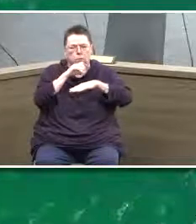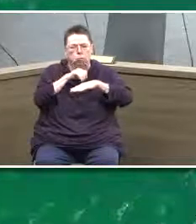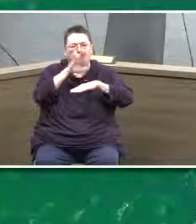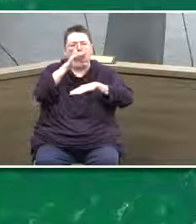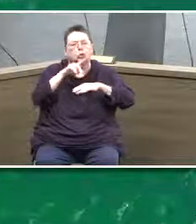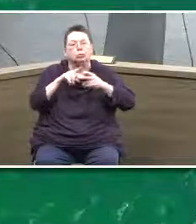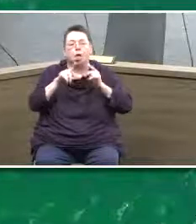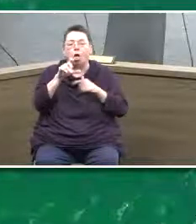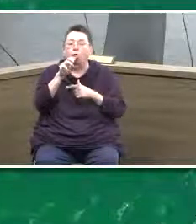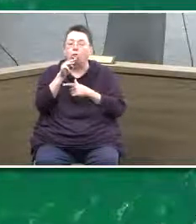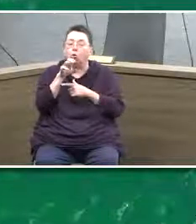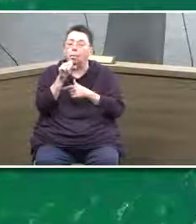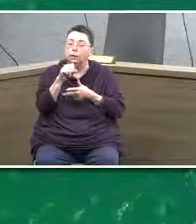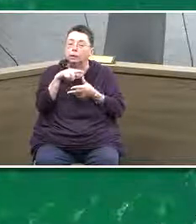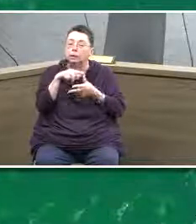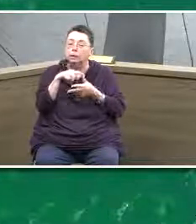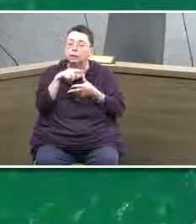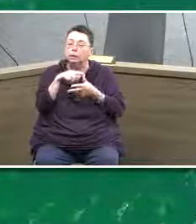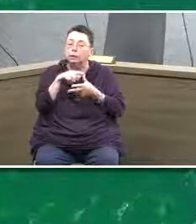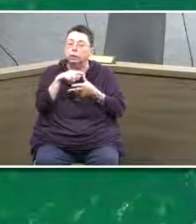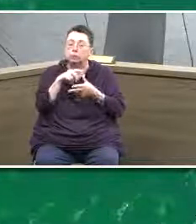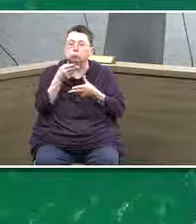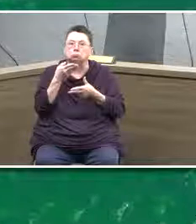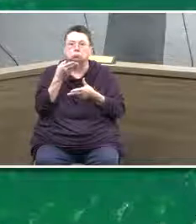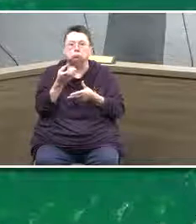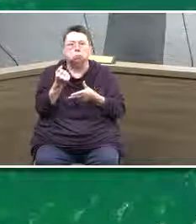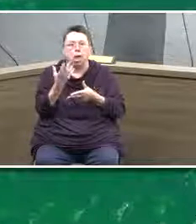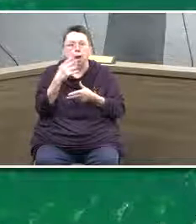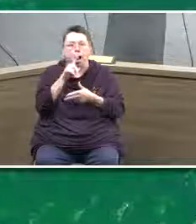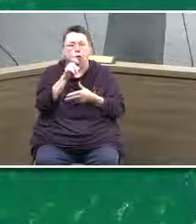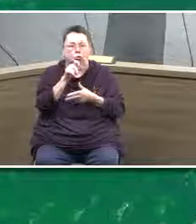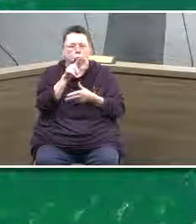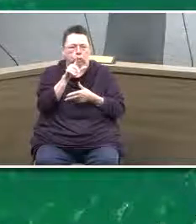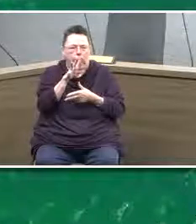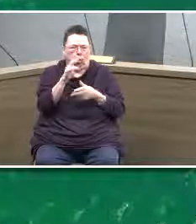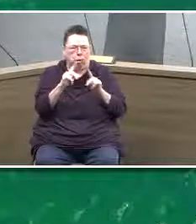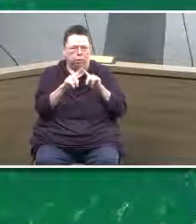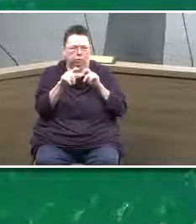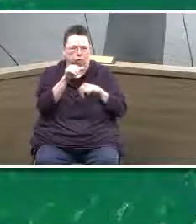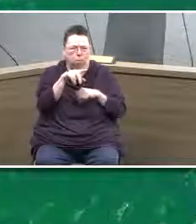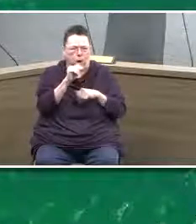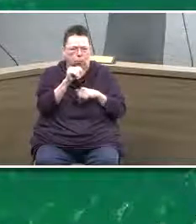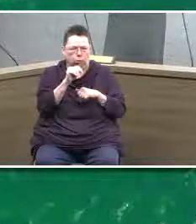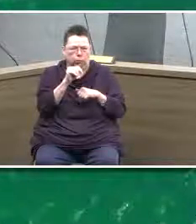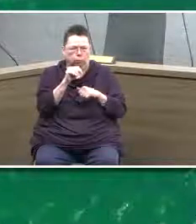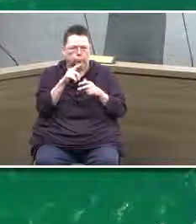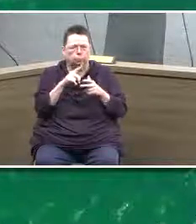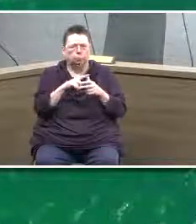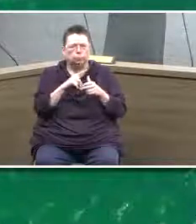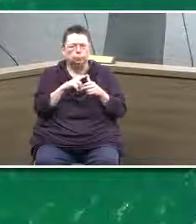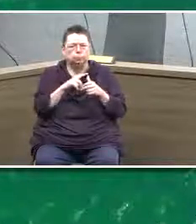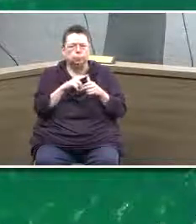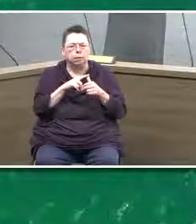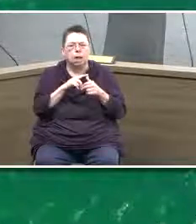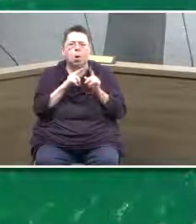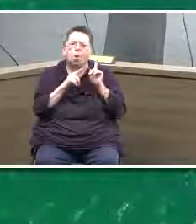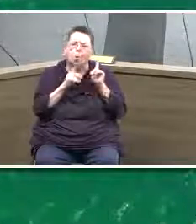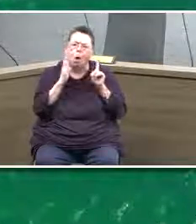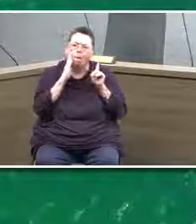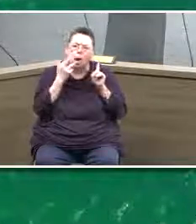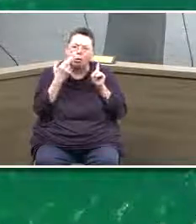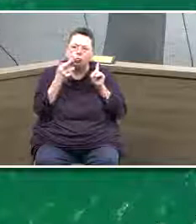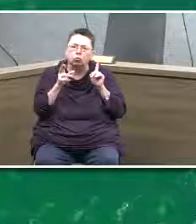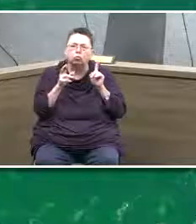Loomis Courts offers a total of 124 units and consists of